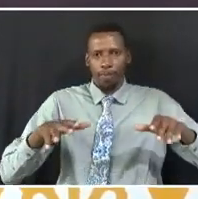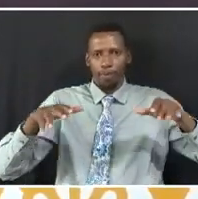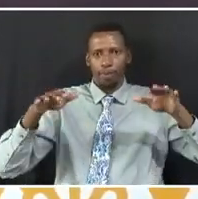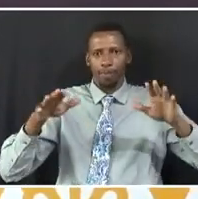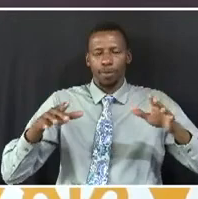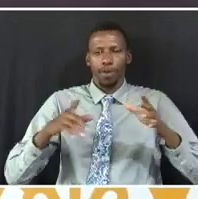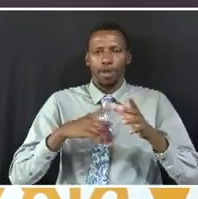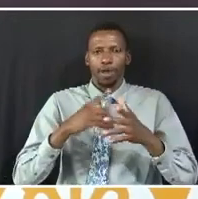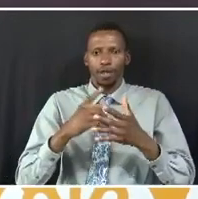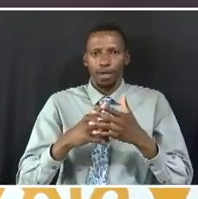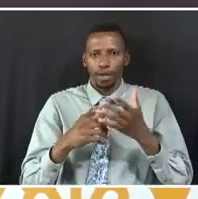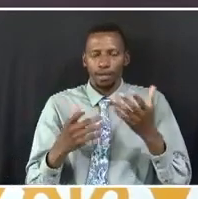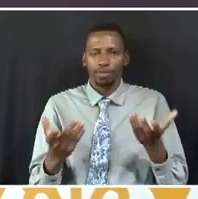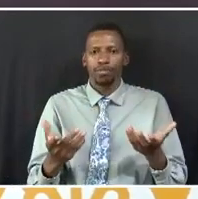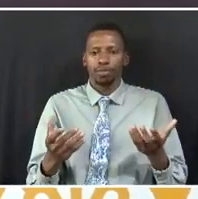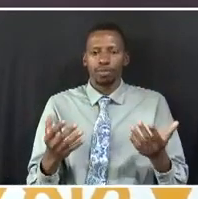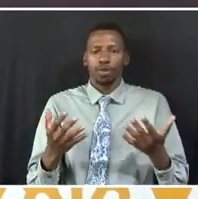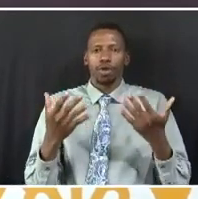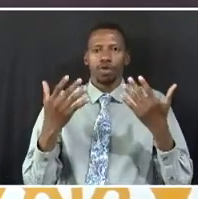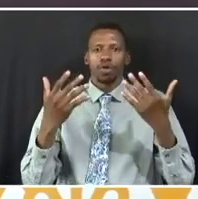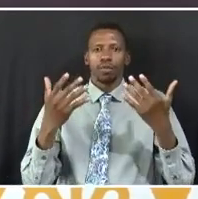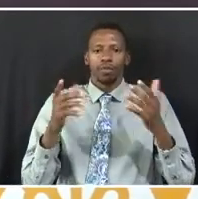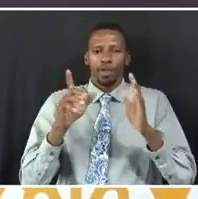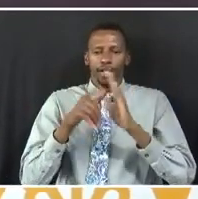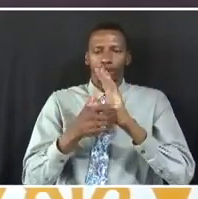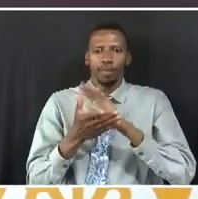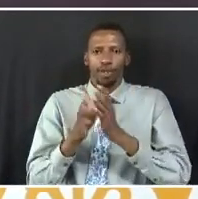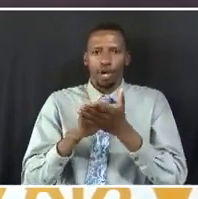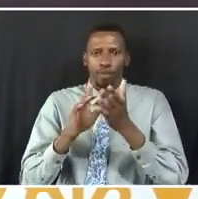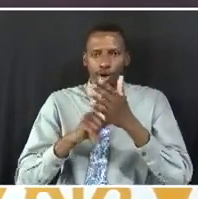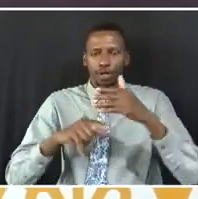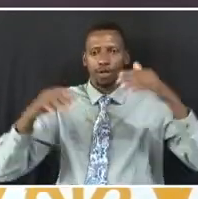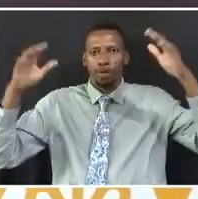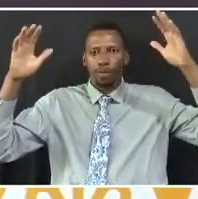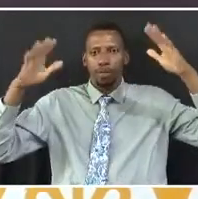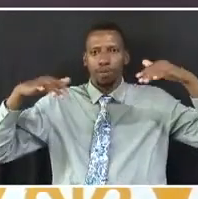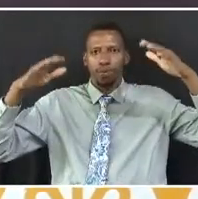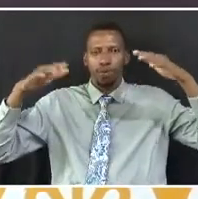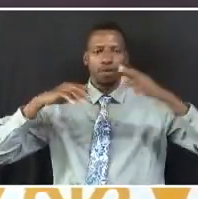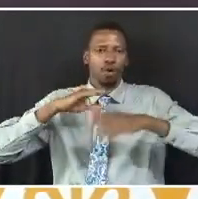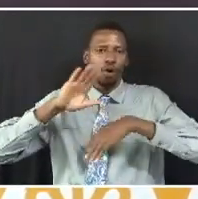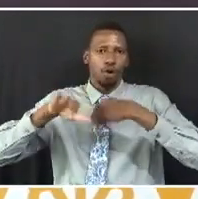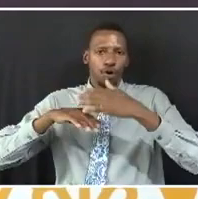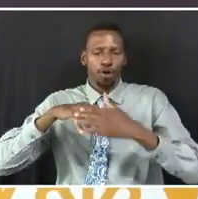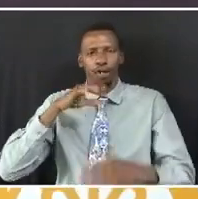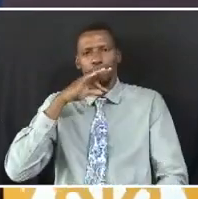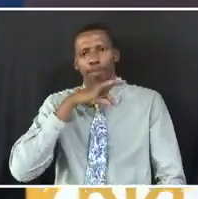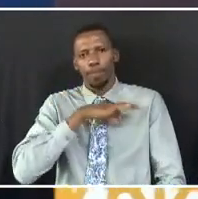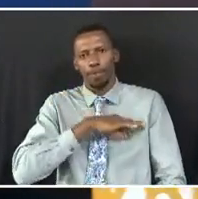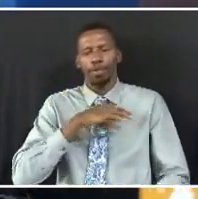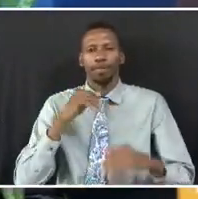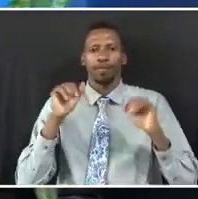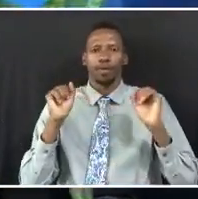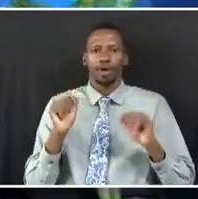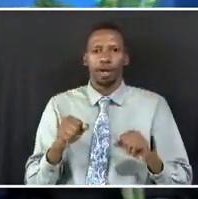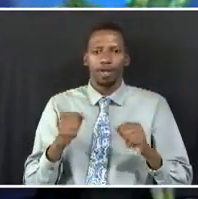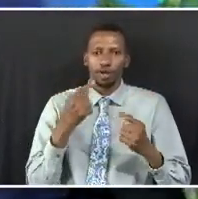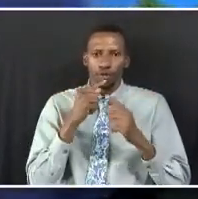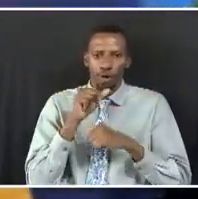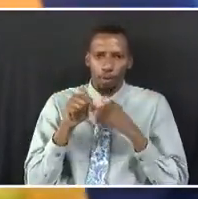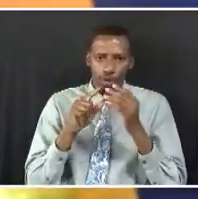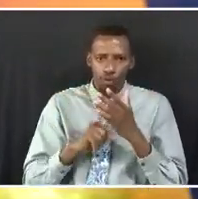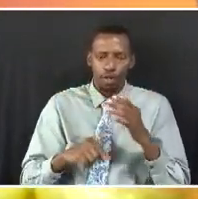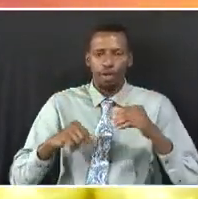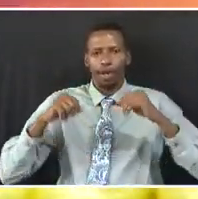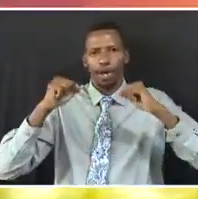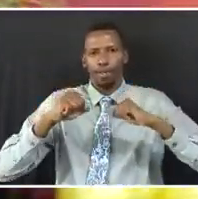and falls as convectional rain, and all of us are able to benefit. We are talking about the ability for